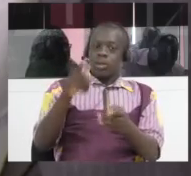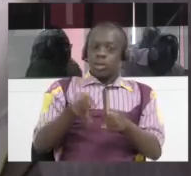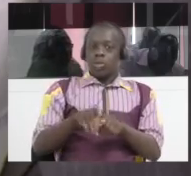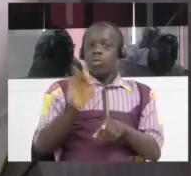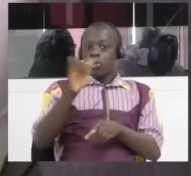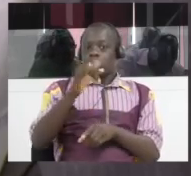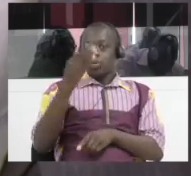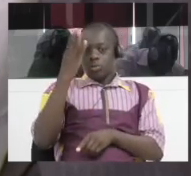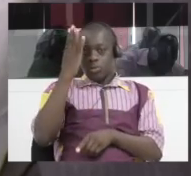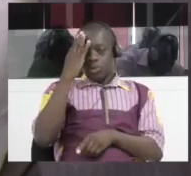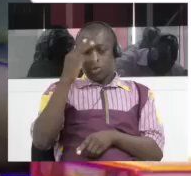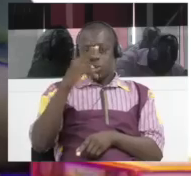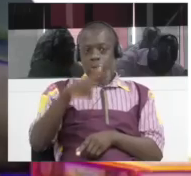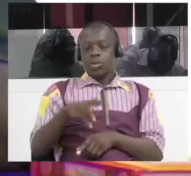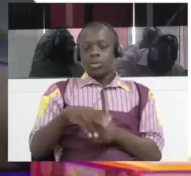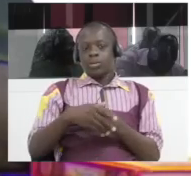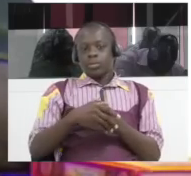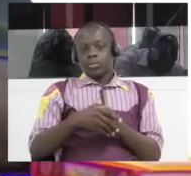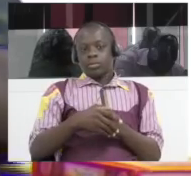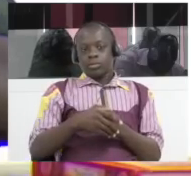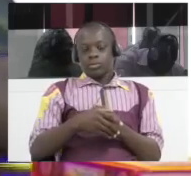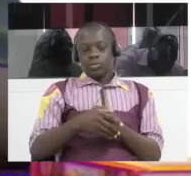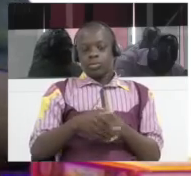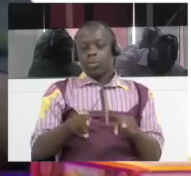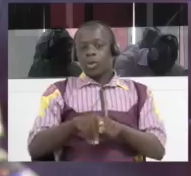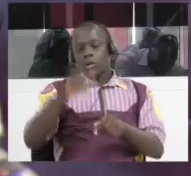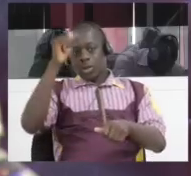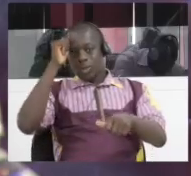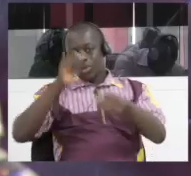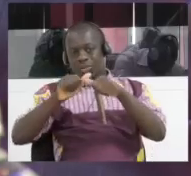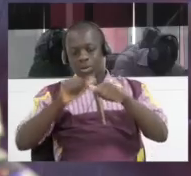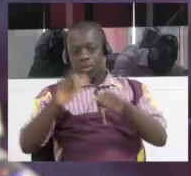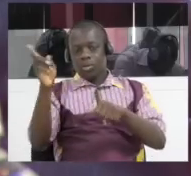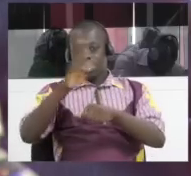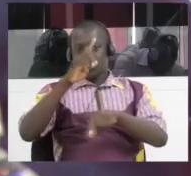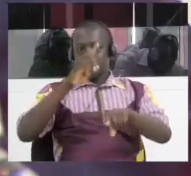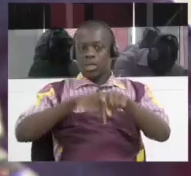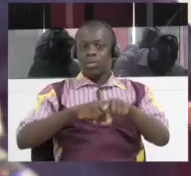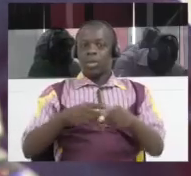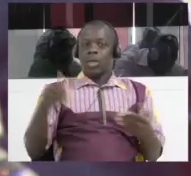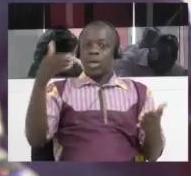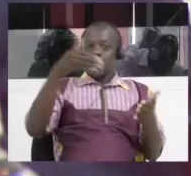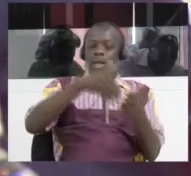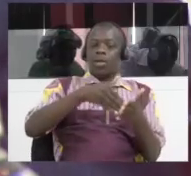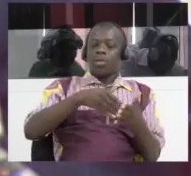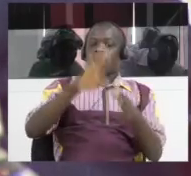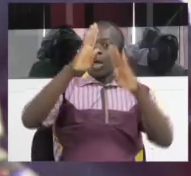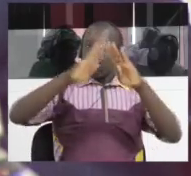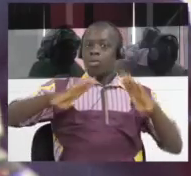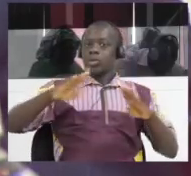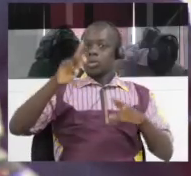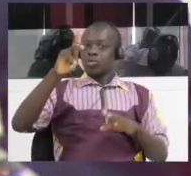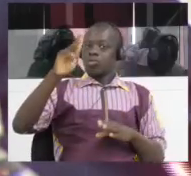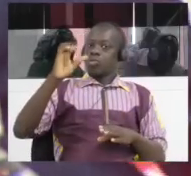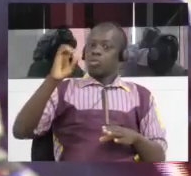towards Banjul, and which we confirm. Do you recall what time you arrived at the house